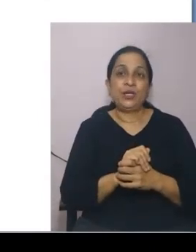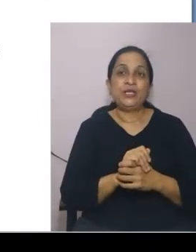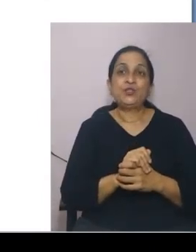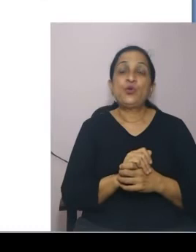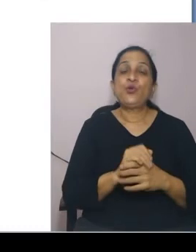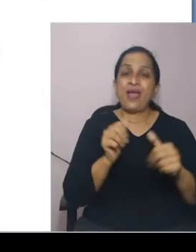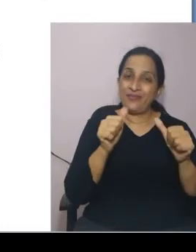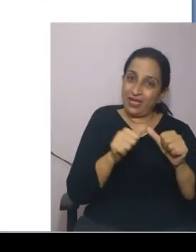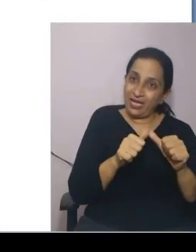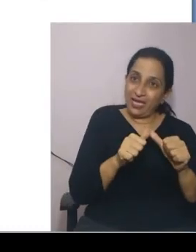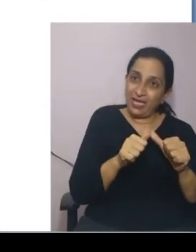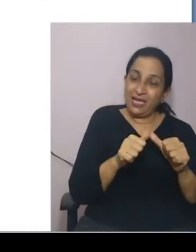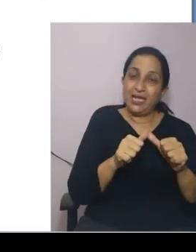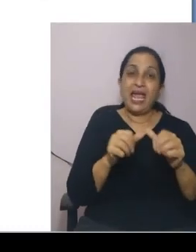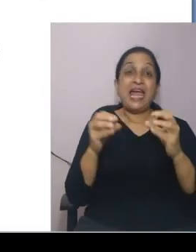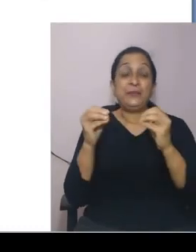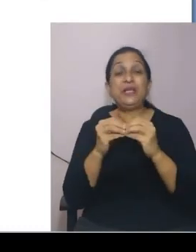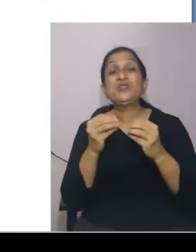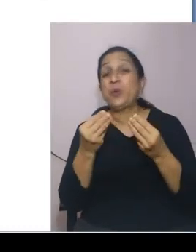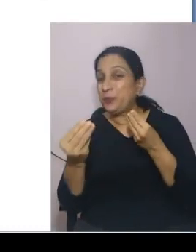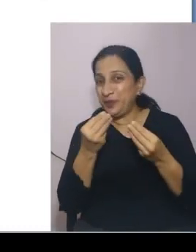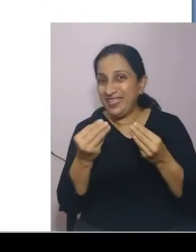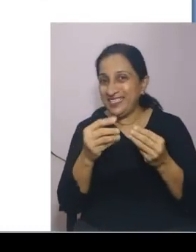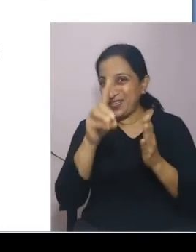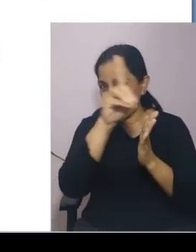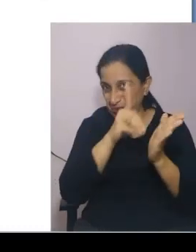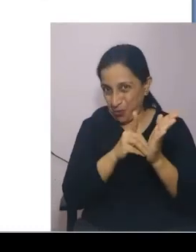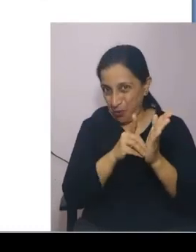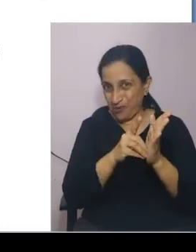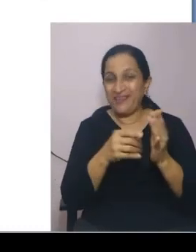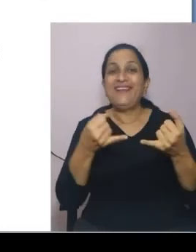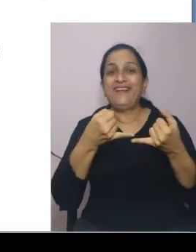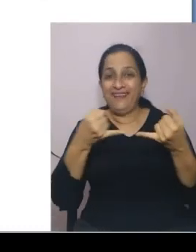will be divided into 3